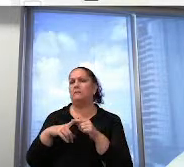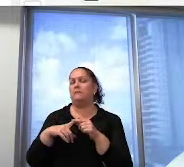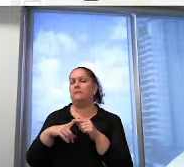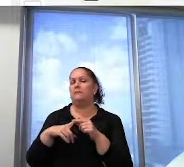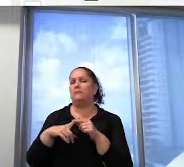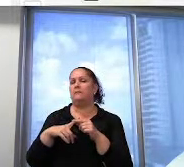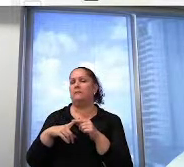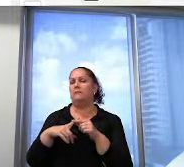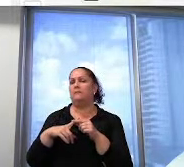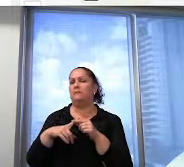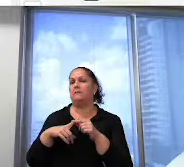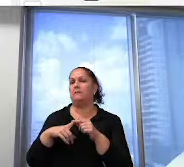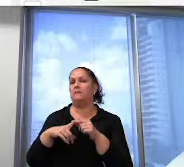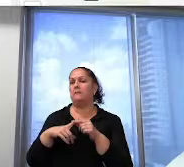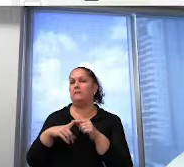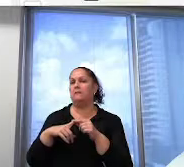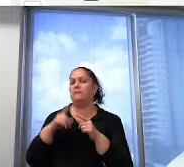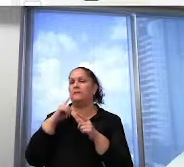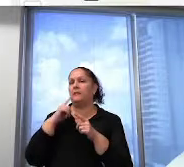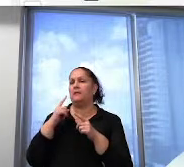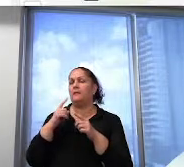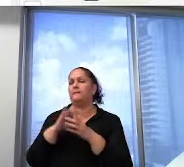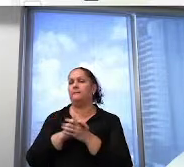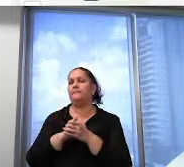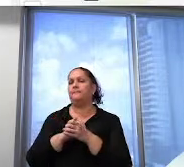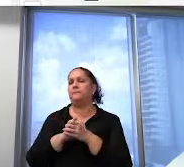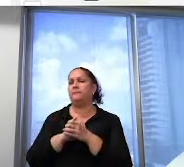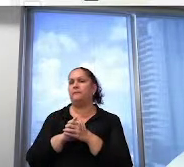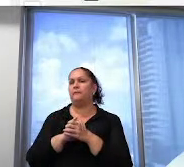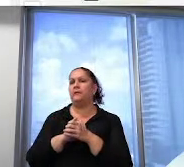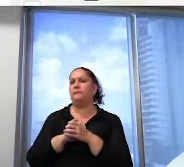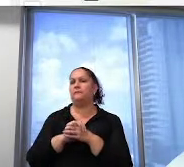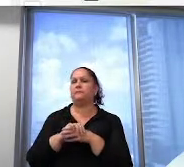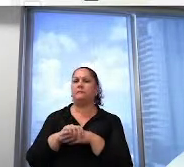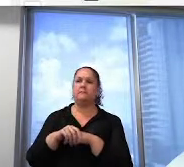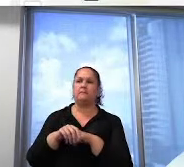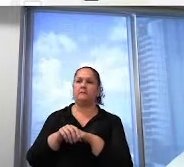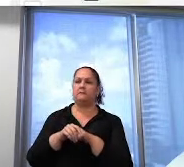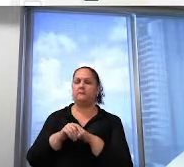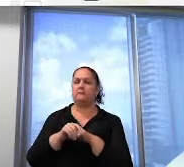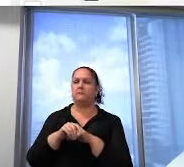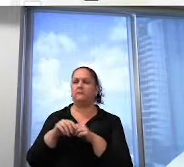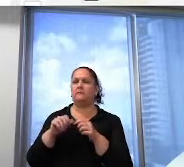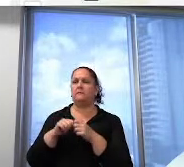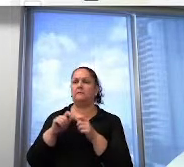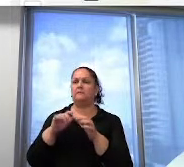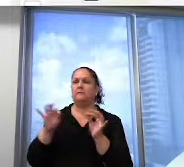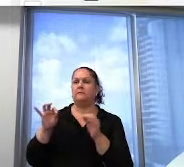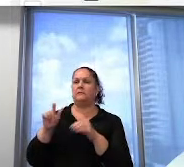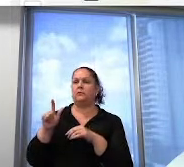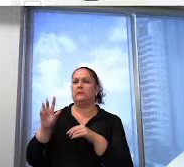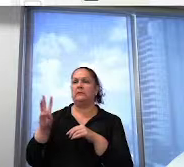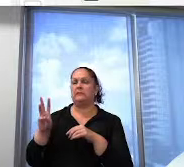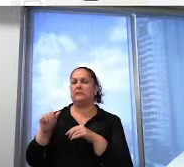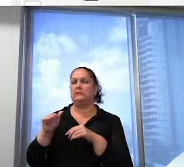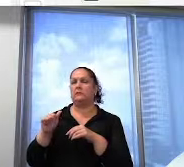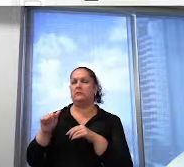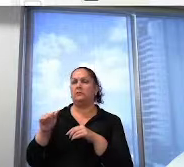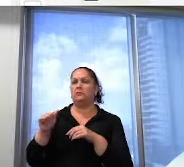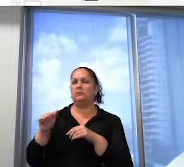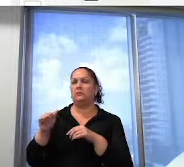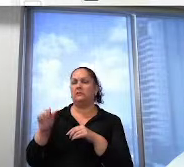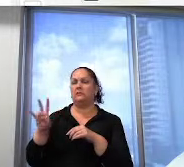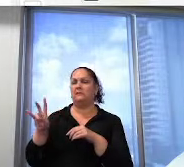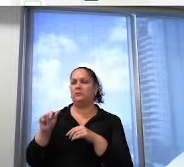to, Each of those for, both, they have costs both for fiscal year 26